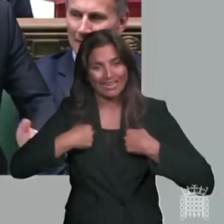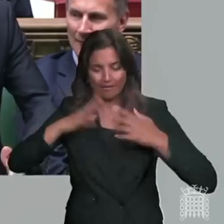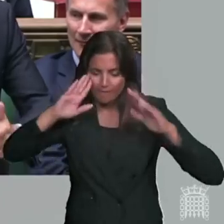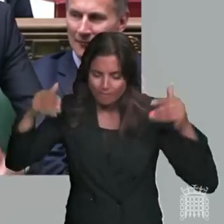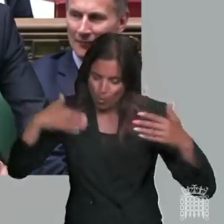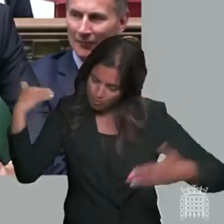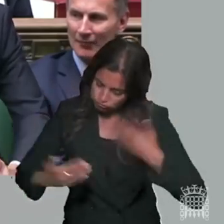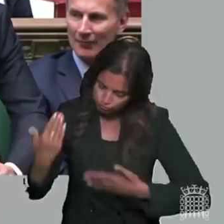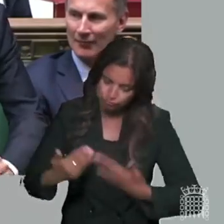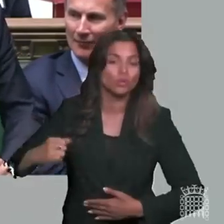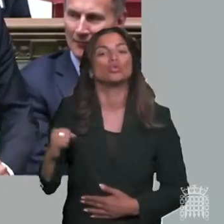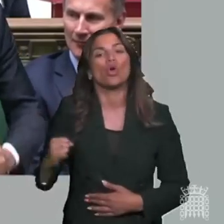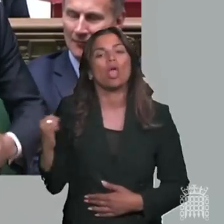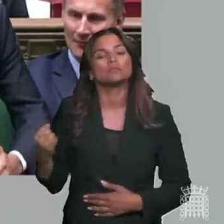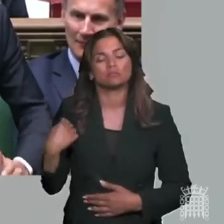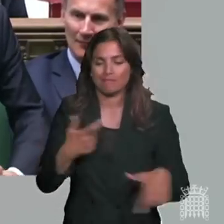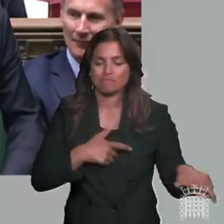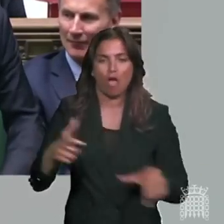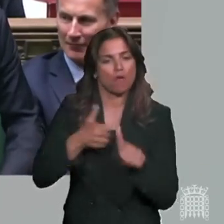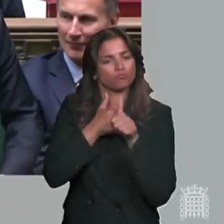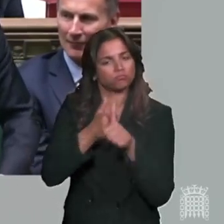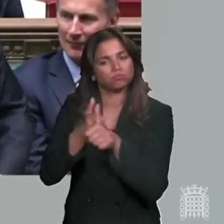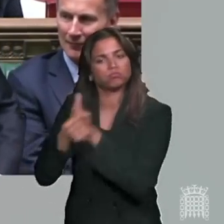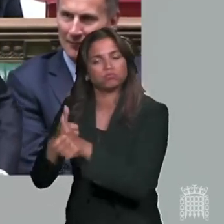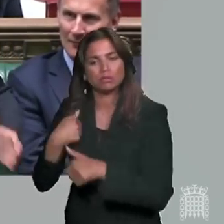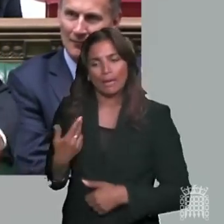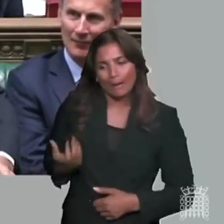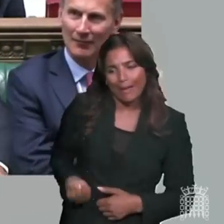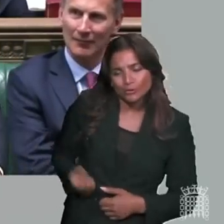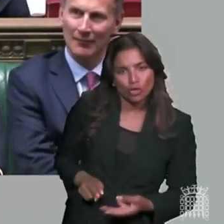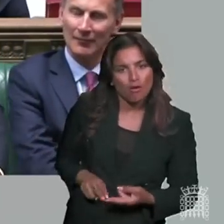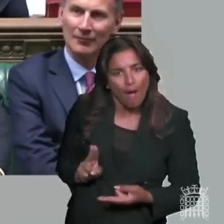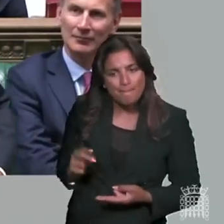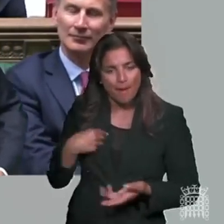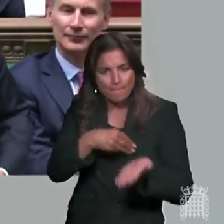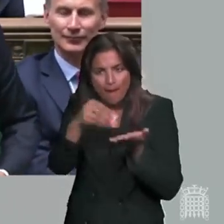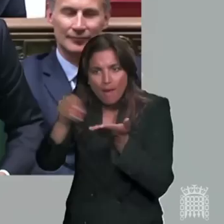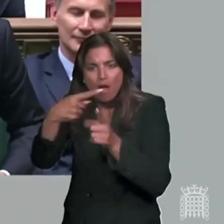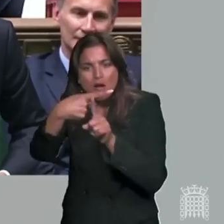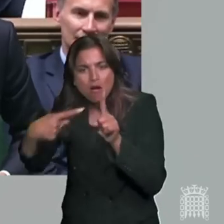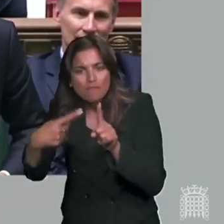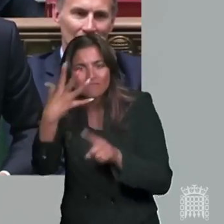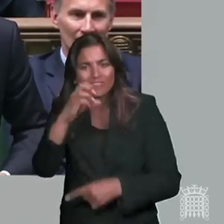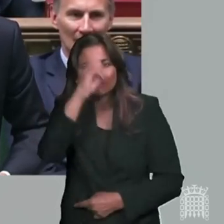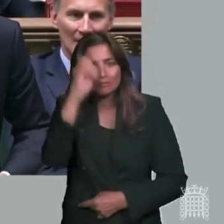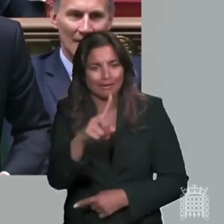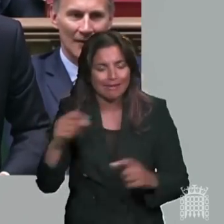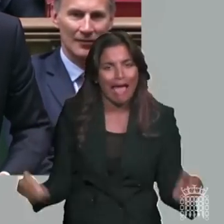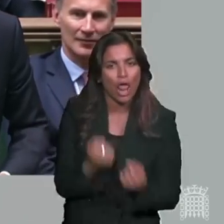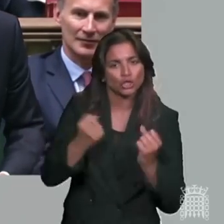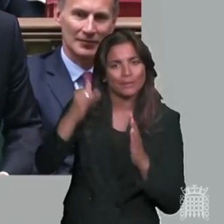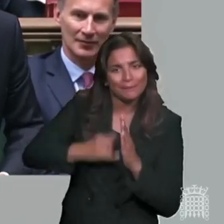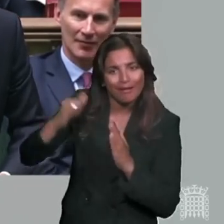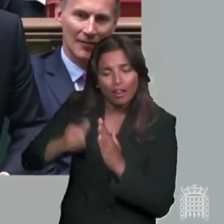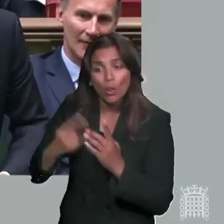Speaker, paying half of their energy bills, making sure that pensions rise, making sure that there's direct support for those who need it with the cost of living,